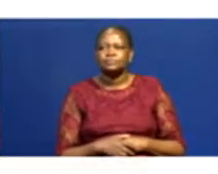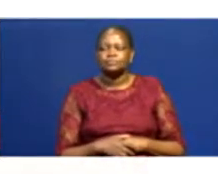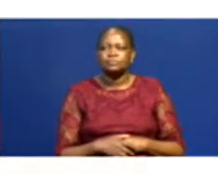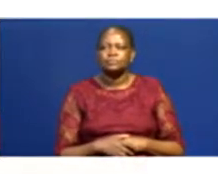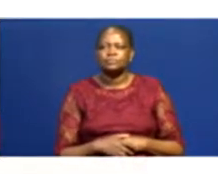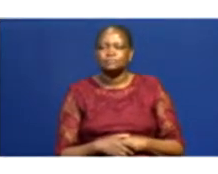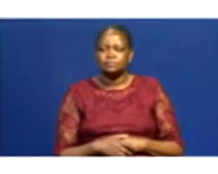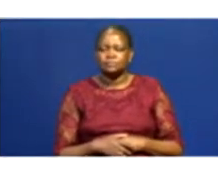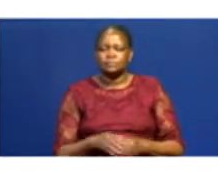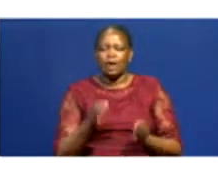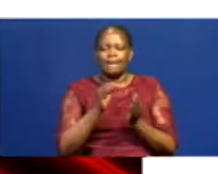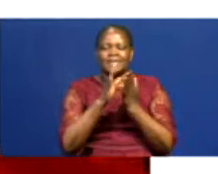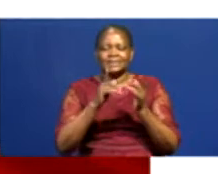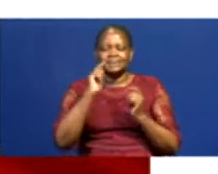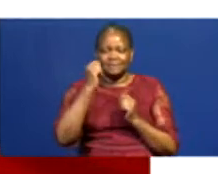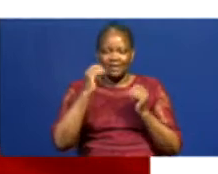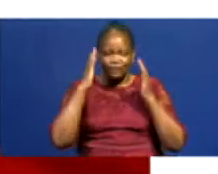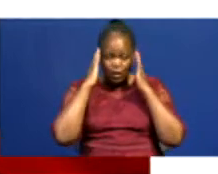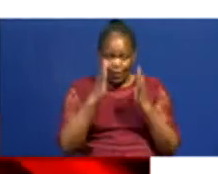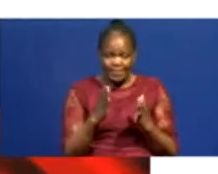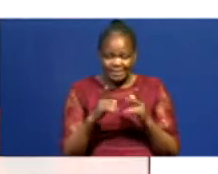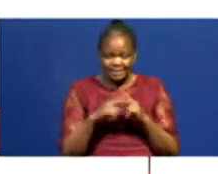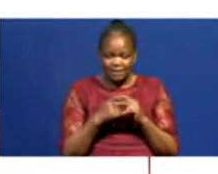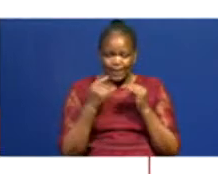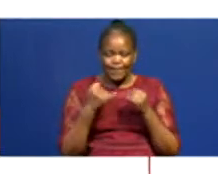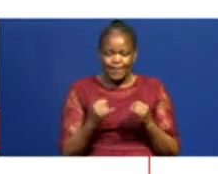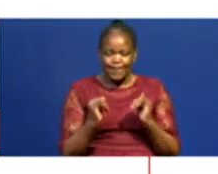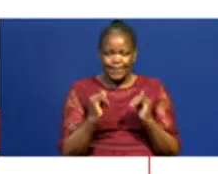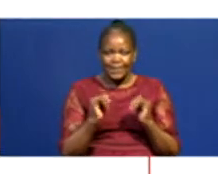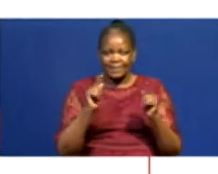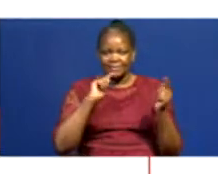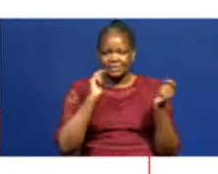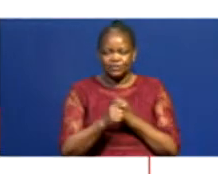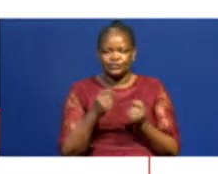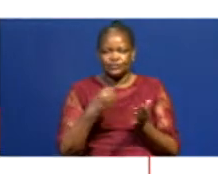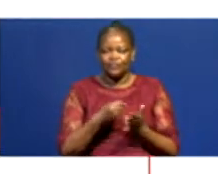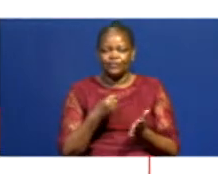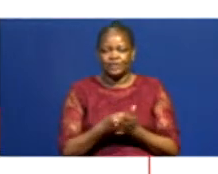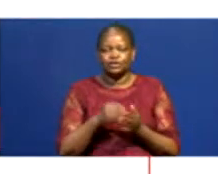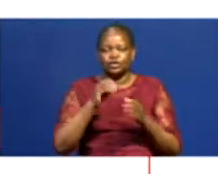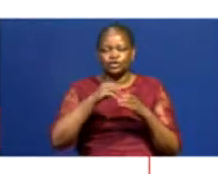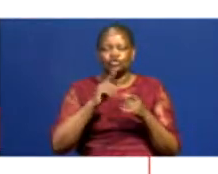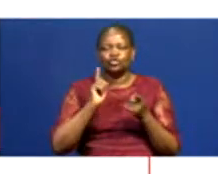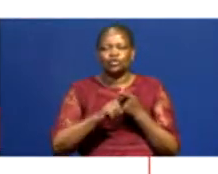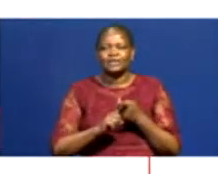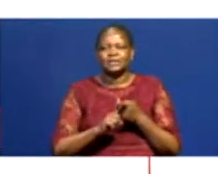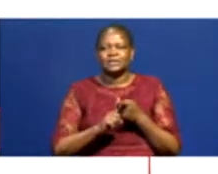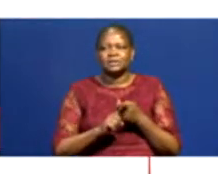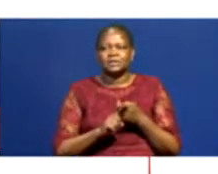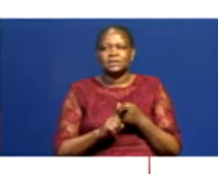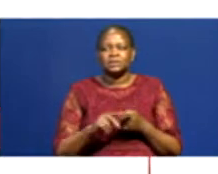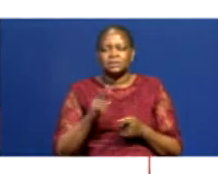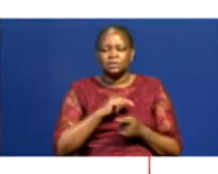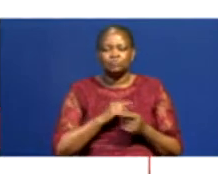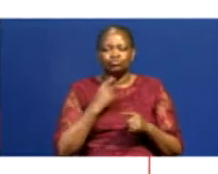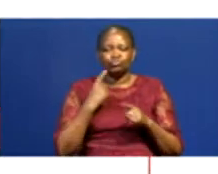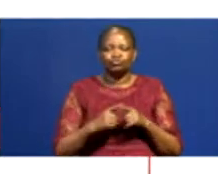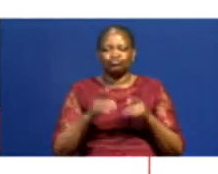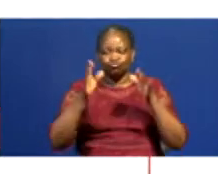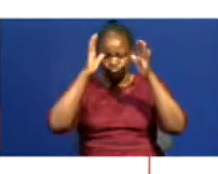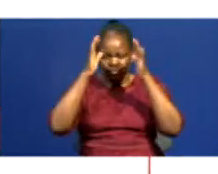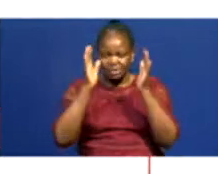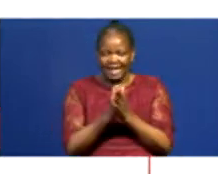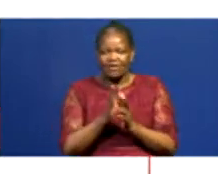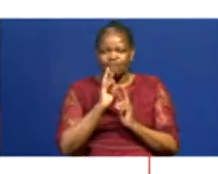Now, bankers in Kenya have committed to start implementing a shift of financial investments towards nature-positive initiatives and